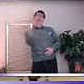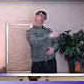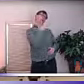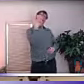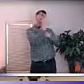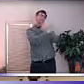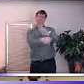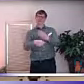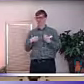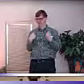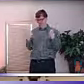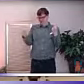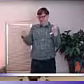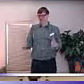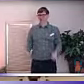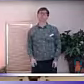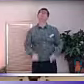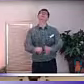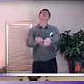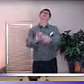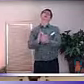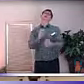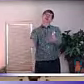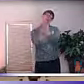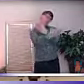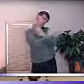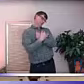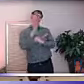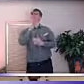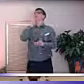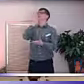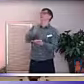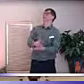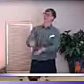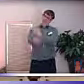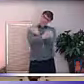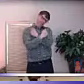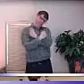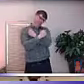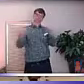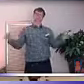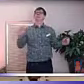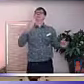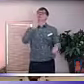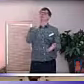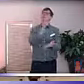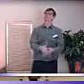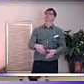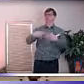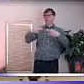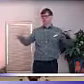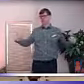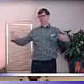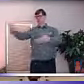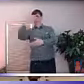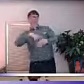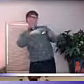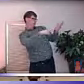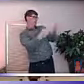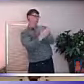lovable. And so I embrace this truth. I relax in this truth. I bask in this